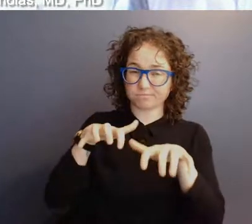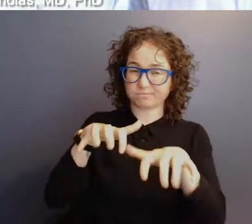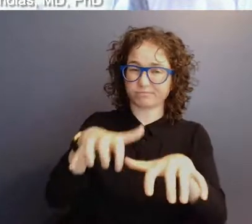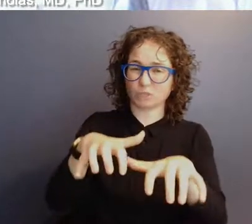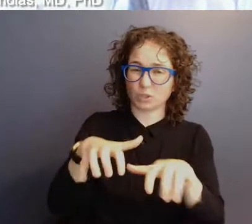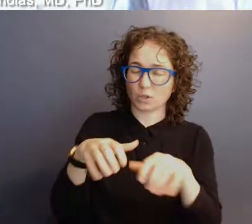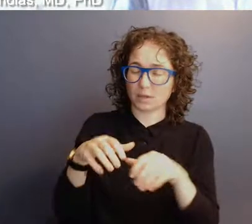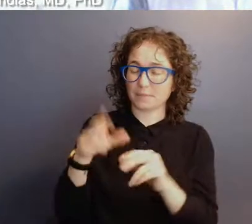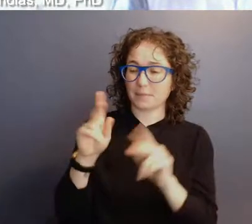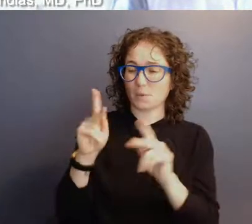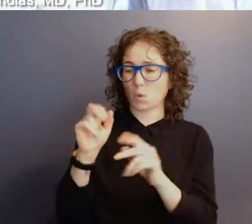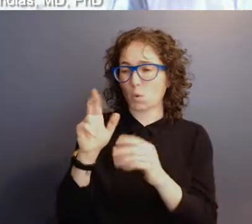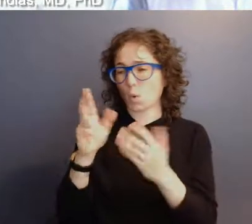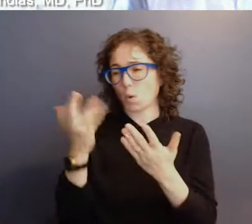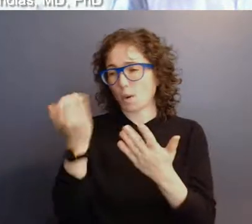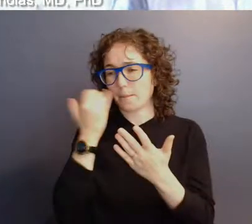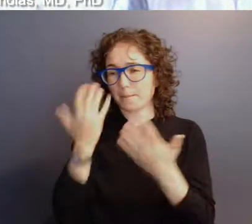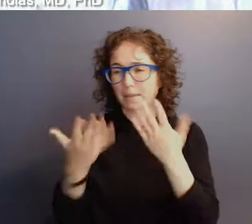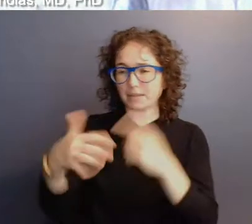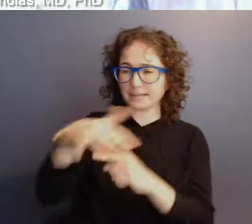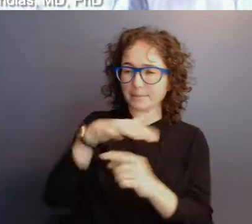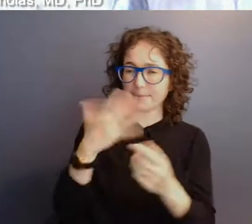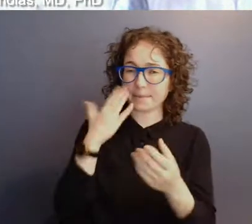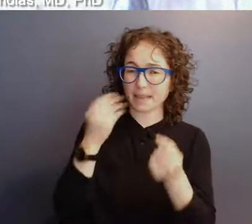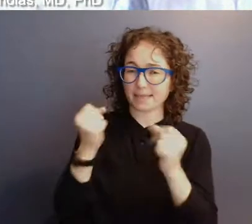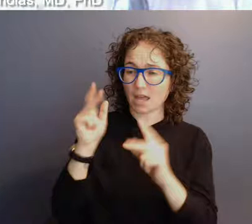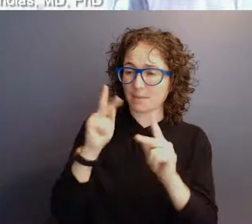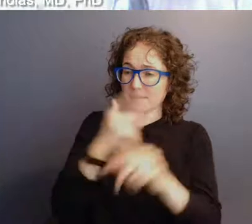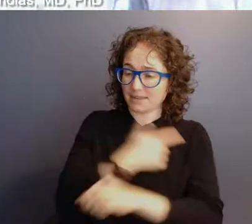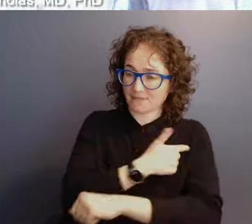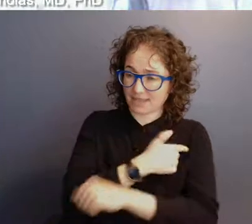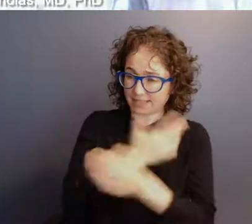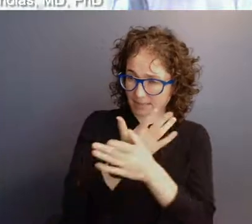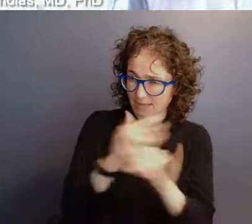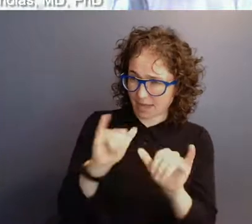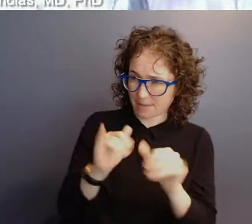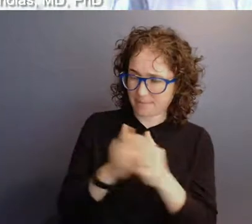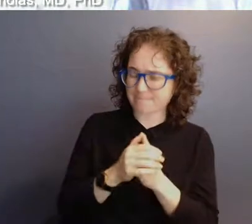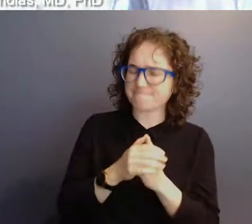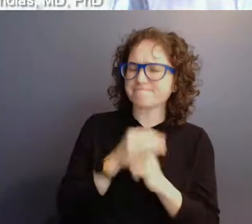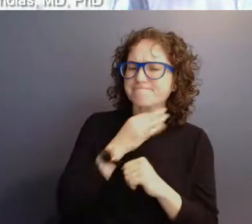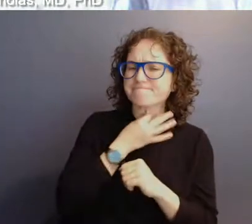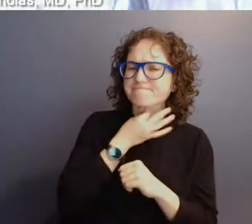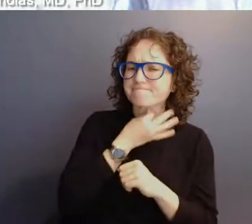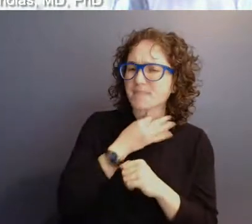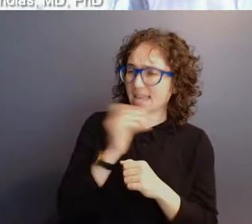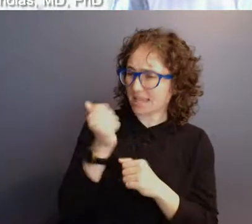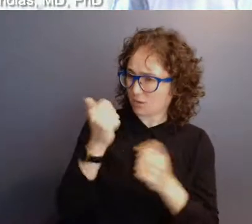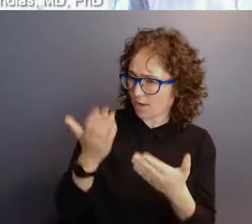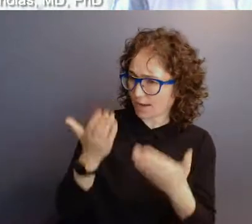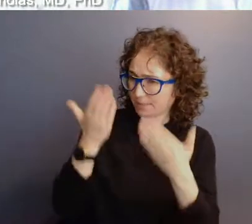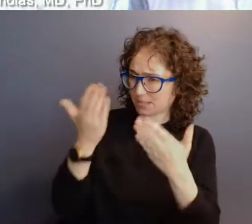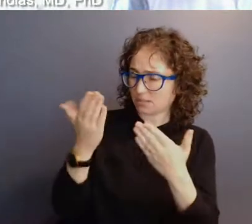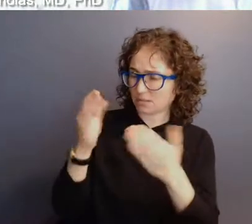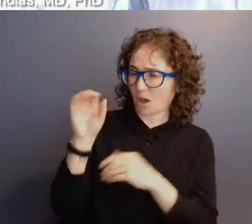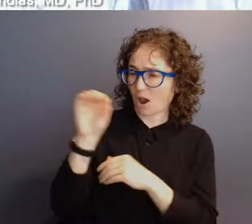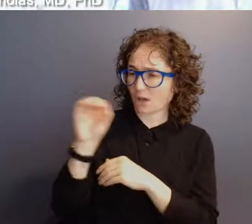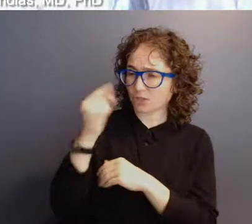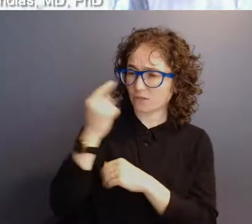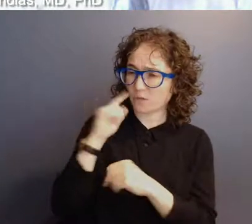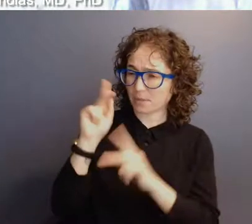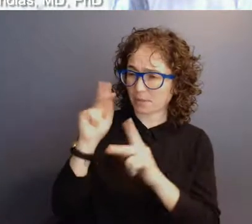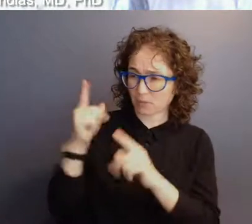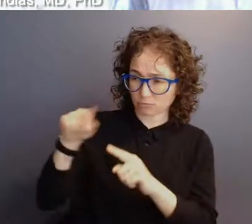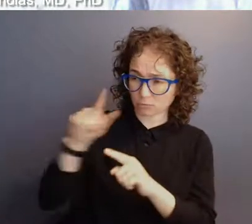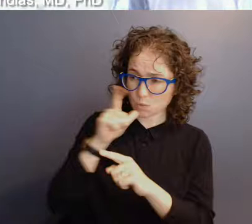atmosphere where there may be lots of people getting vaccinated. Is there a recommendation at Ochsner for those with concerns or maybe